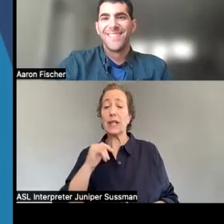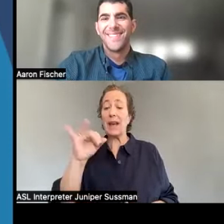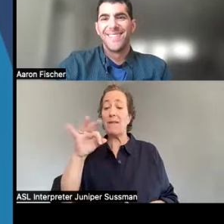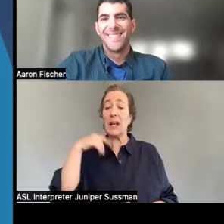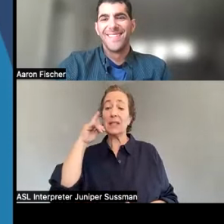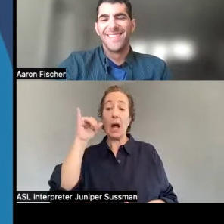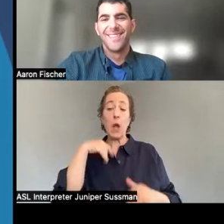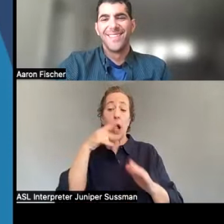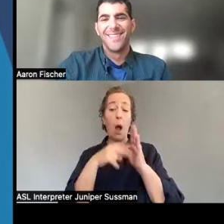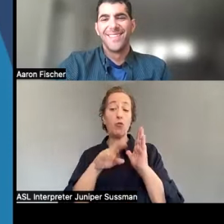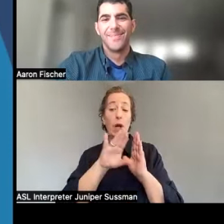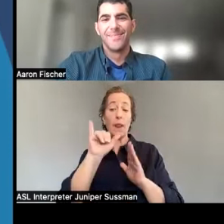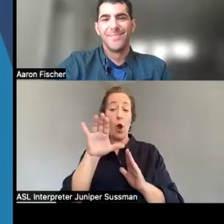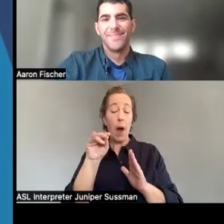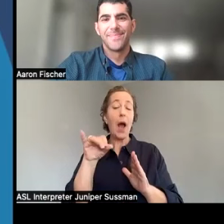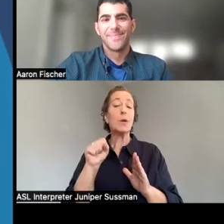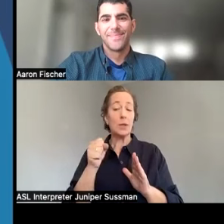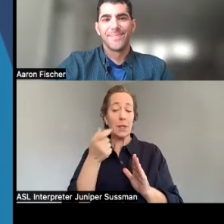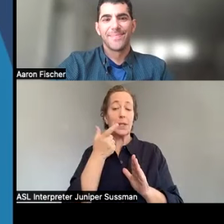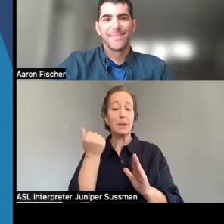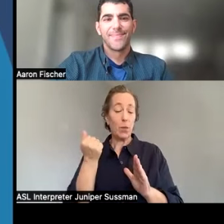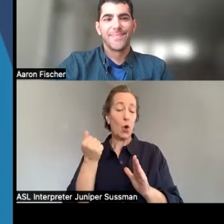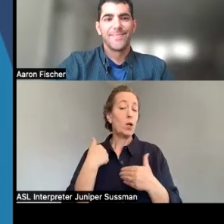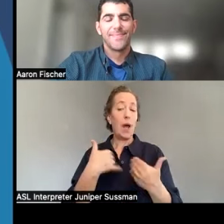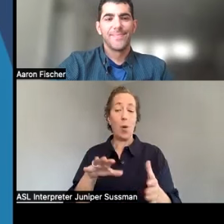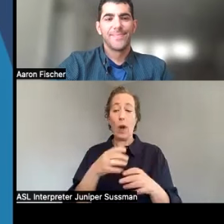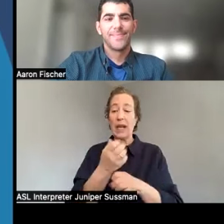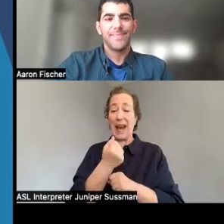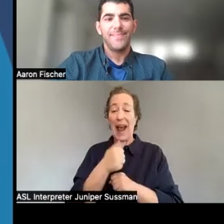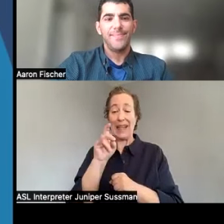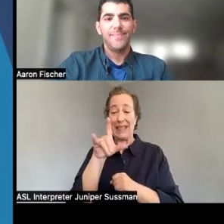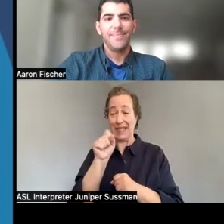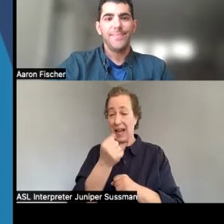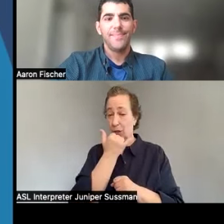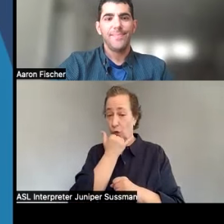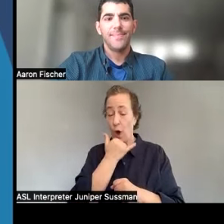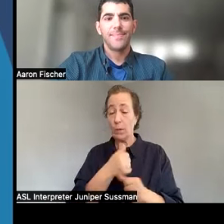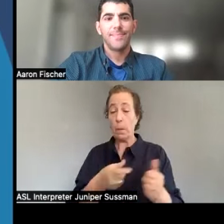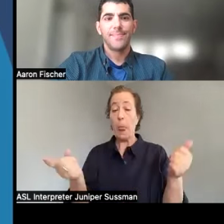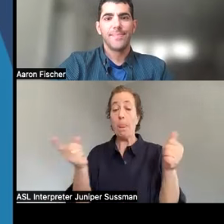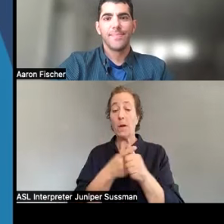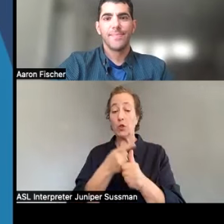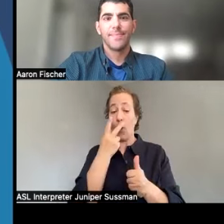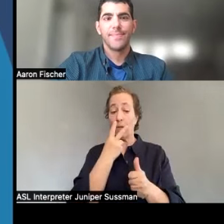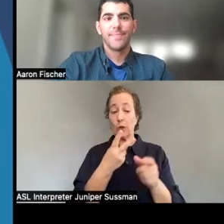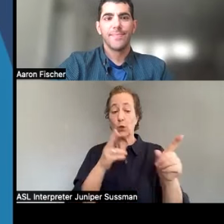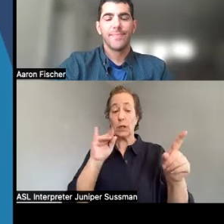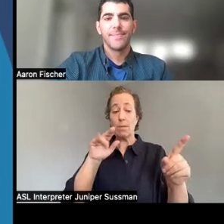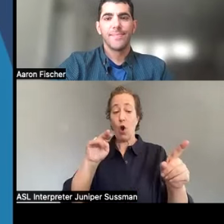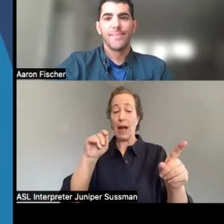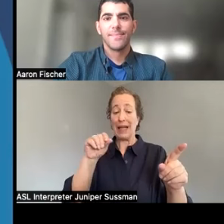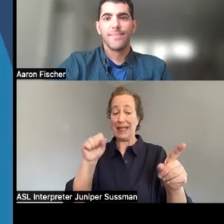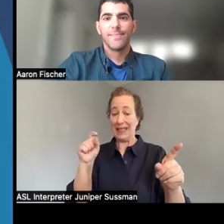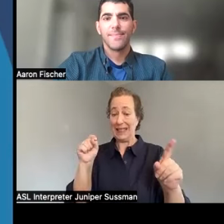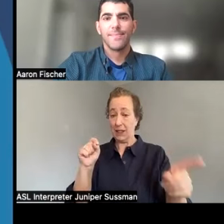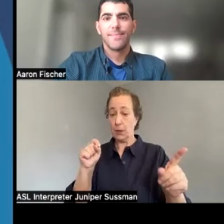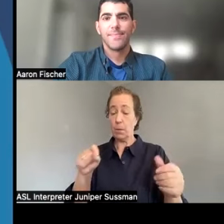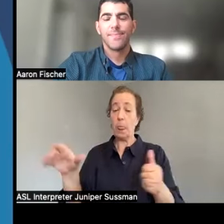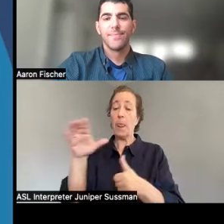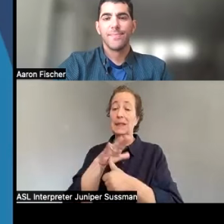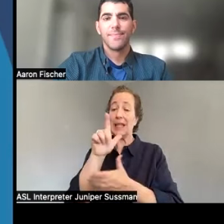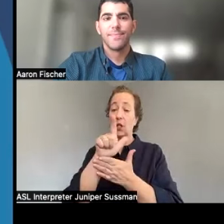very accomplished and I don't want to get any details wrong. So first up on your screen is Brian East. Brian is a senior attorney